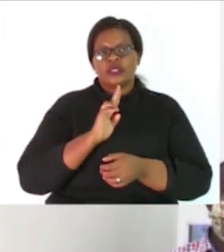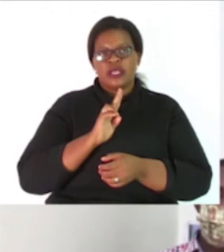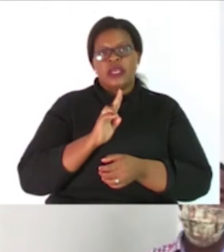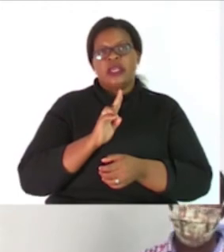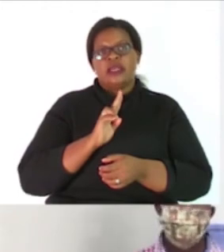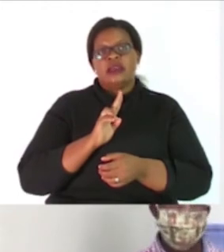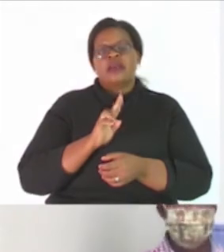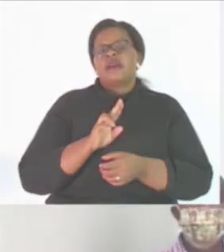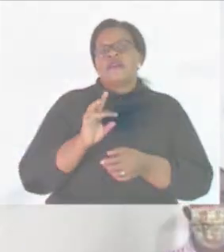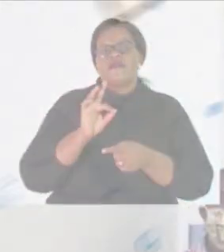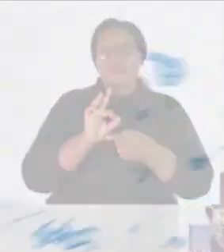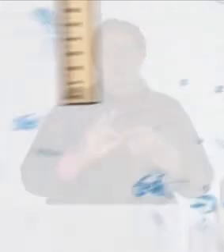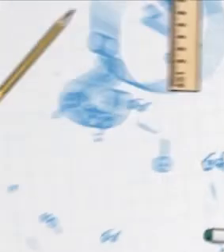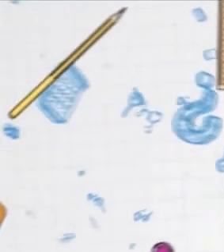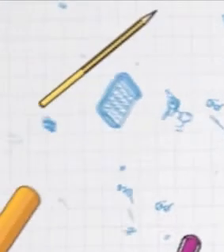factor pairs.